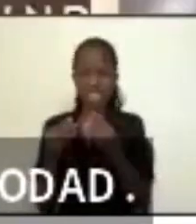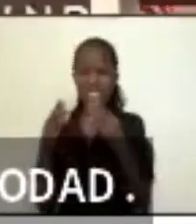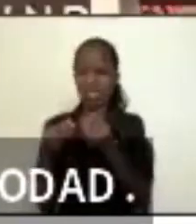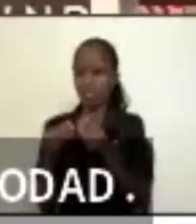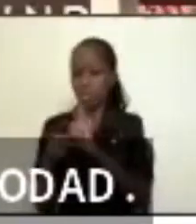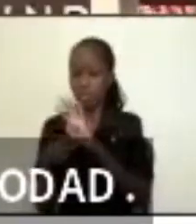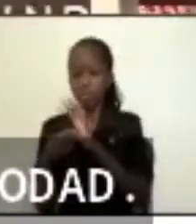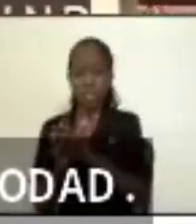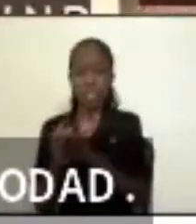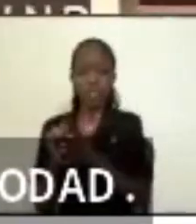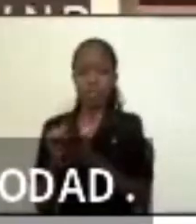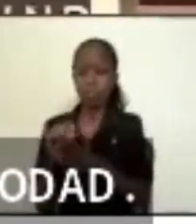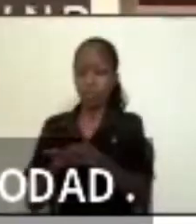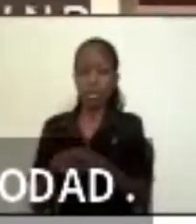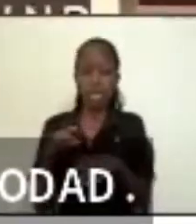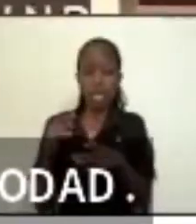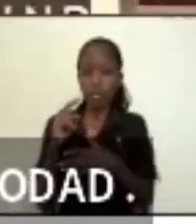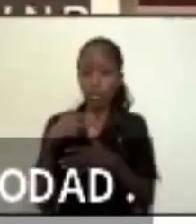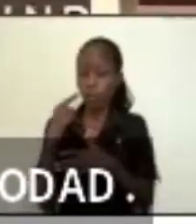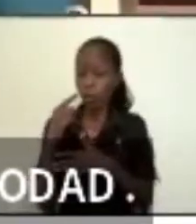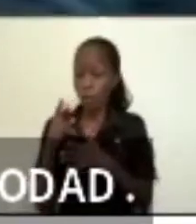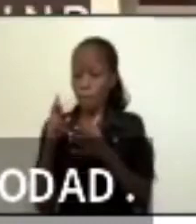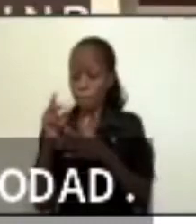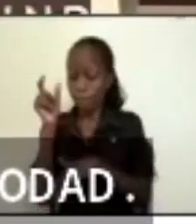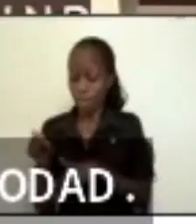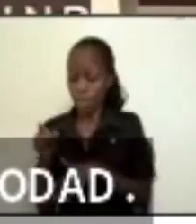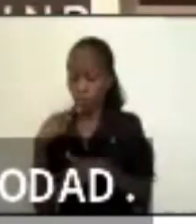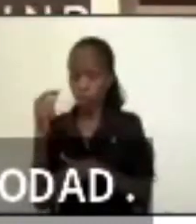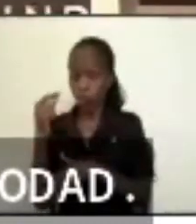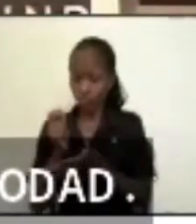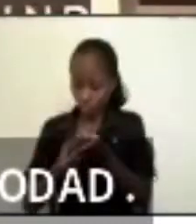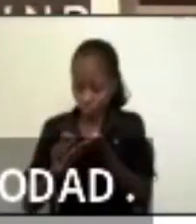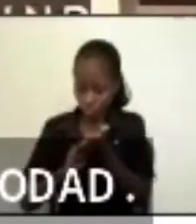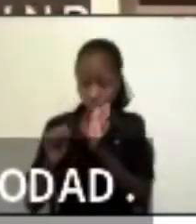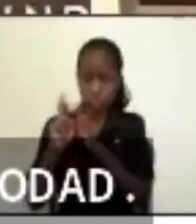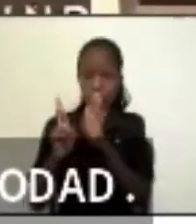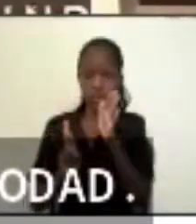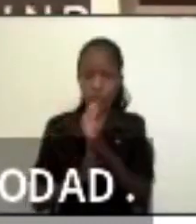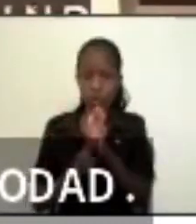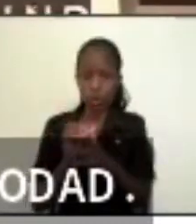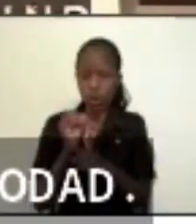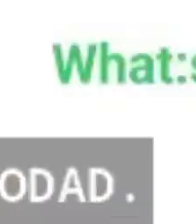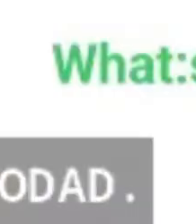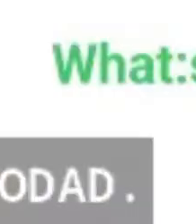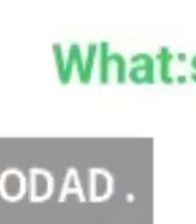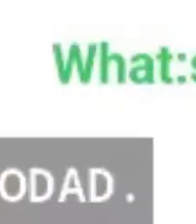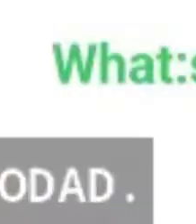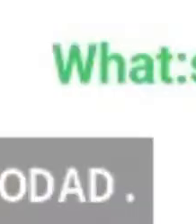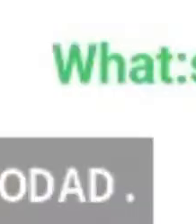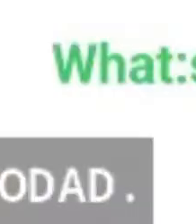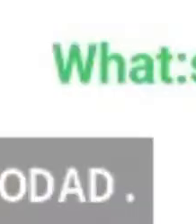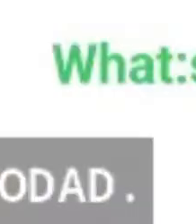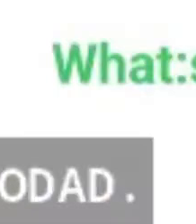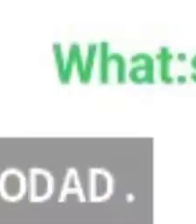across, and it's just simply a person who draws up a rule or rules, or a person who's a maker of